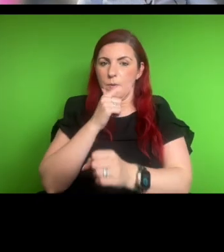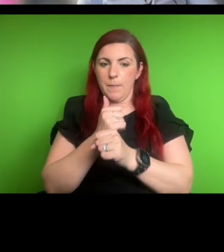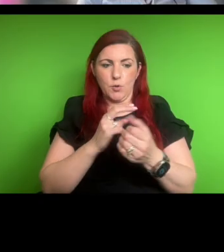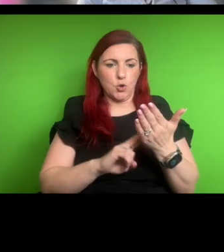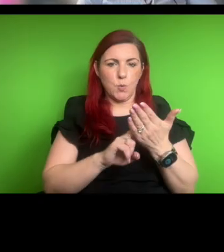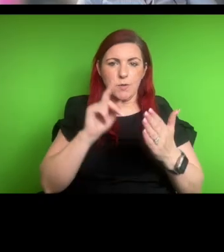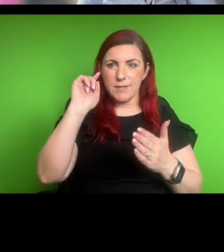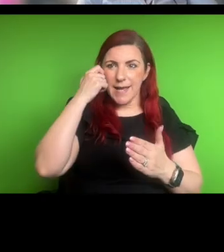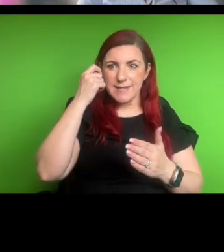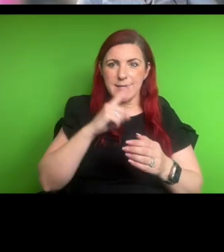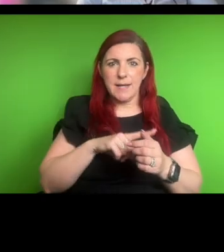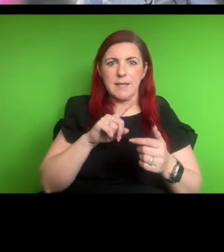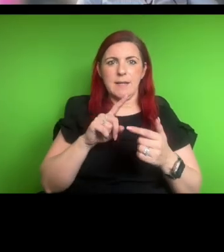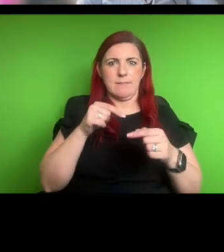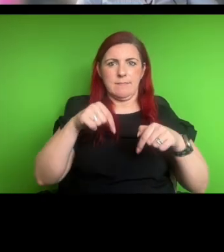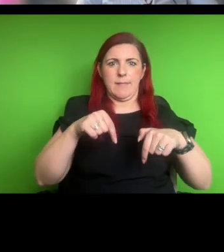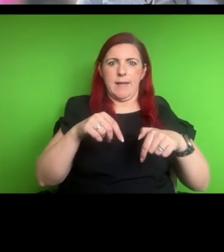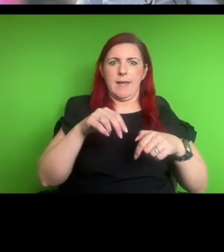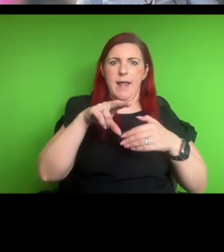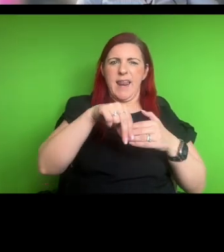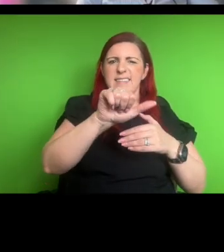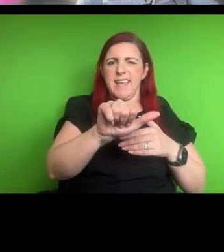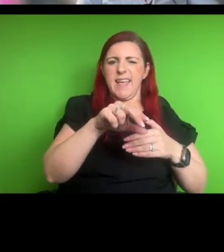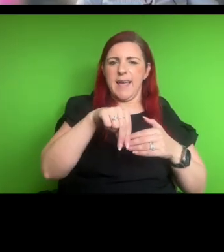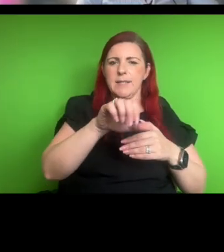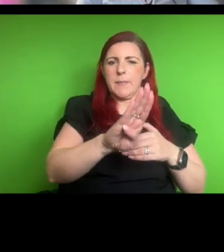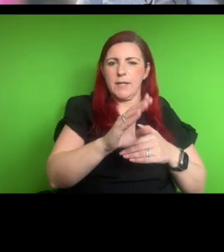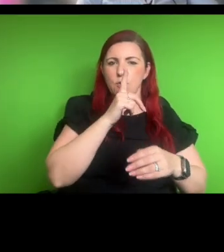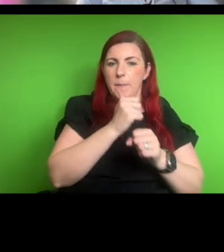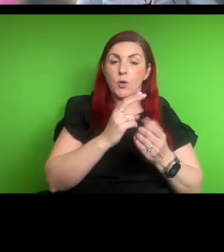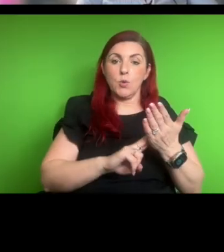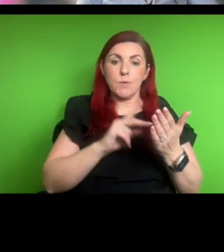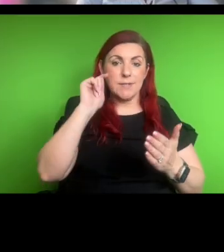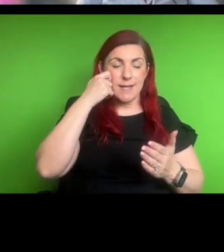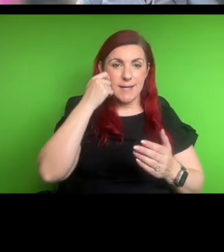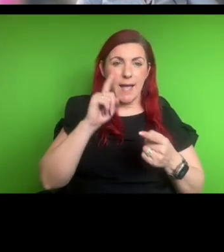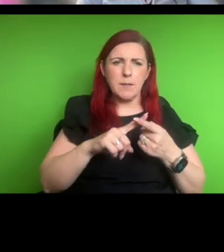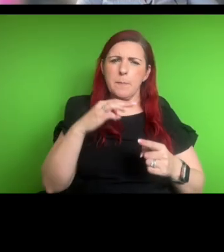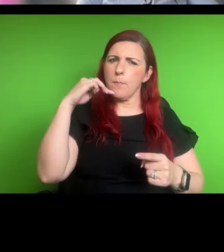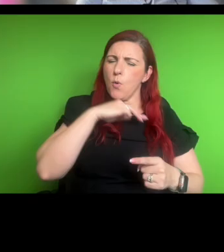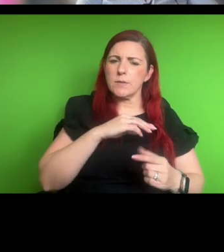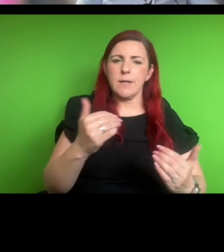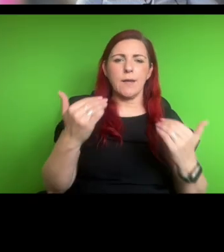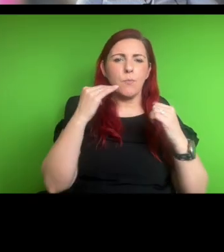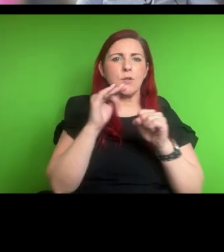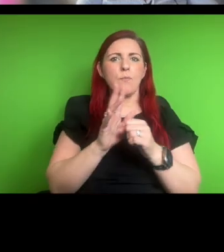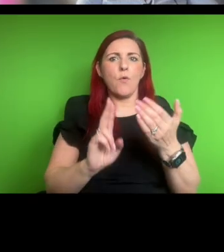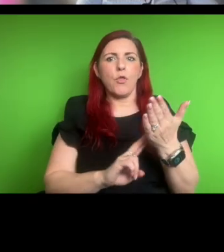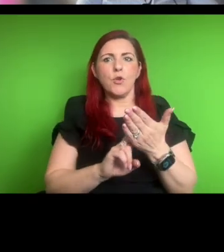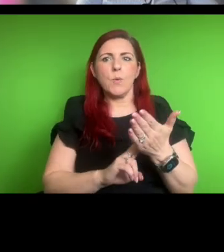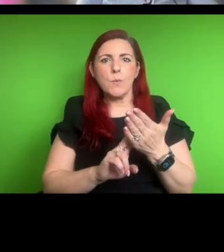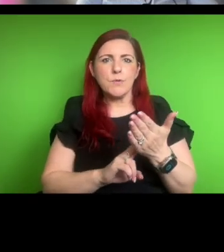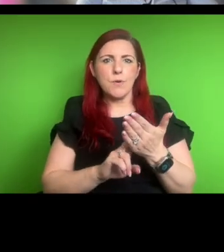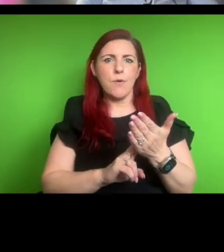and Annex B. And very importantly, information for the user of the support services